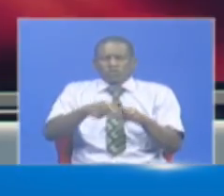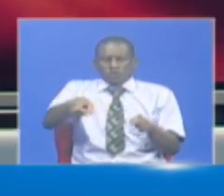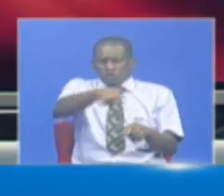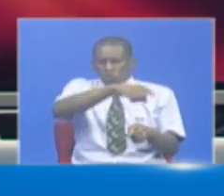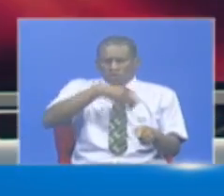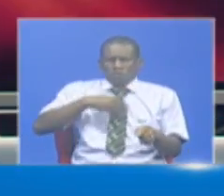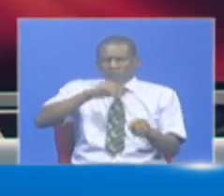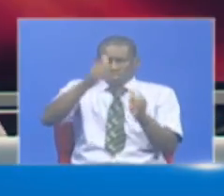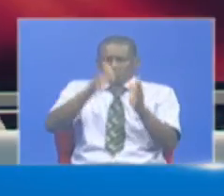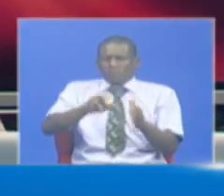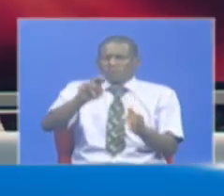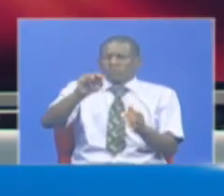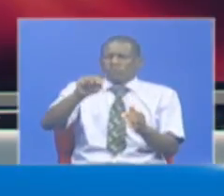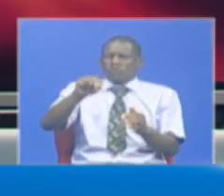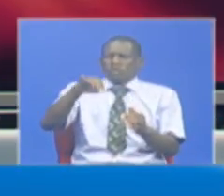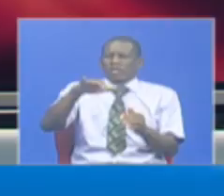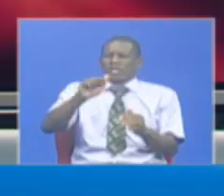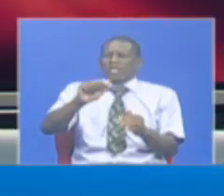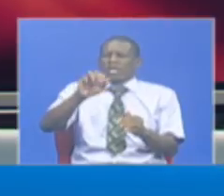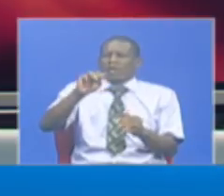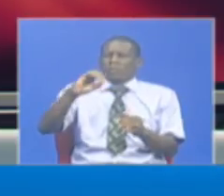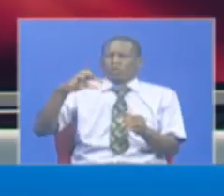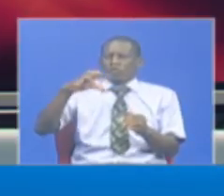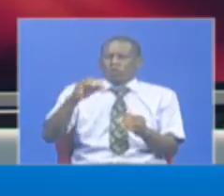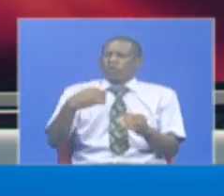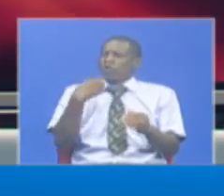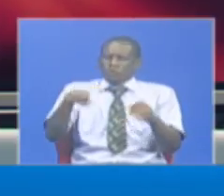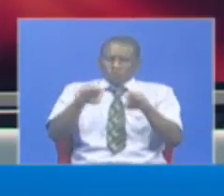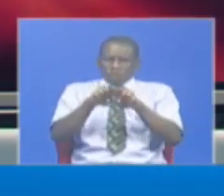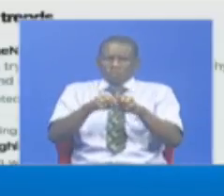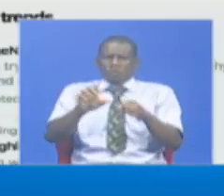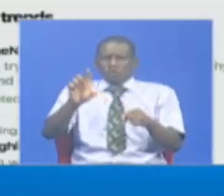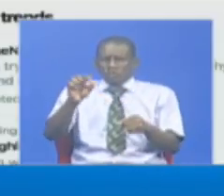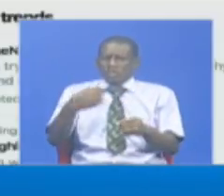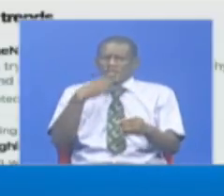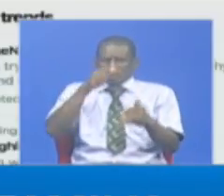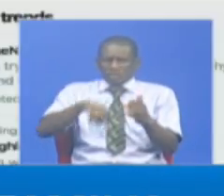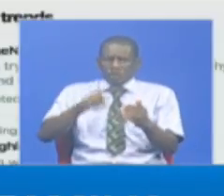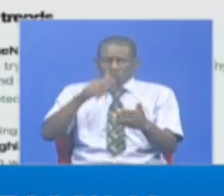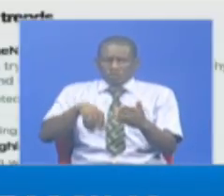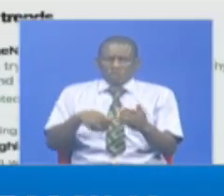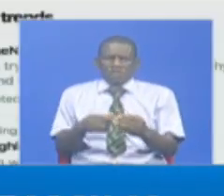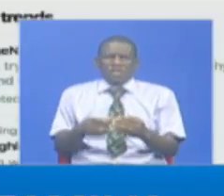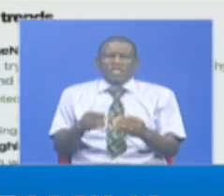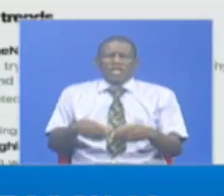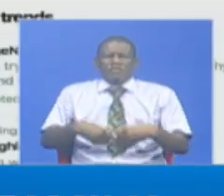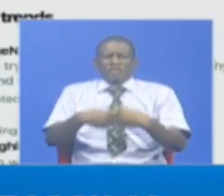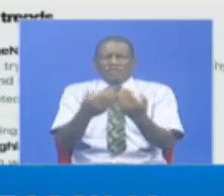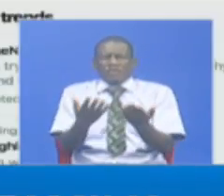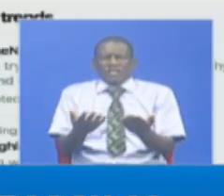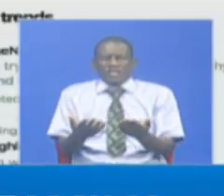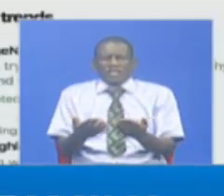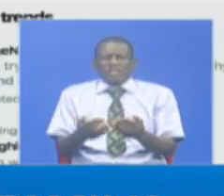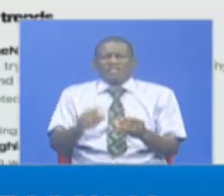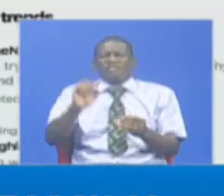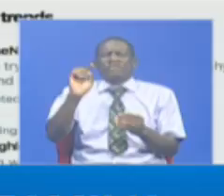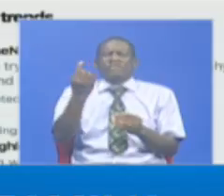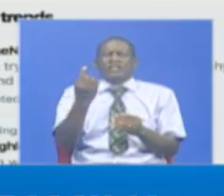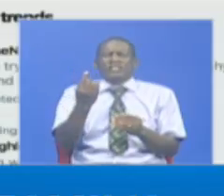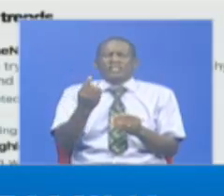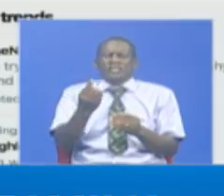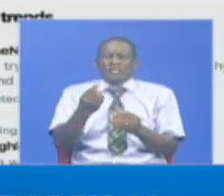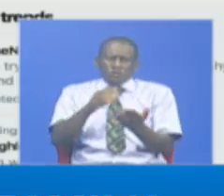Nyamogo Gogni, also still on Twitter. And he's saying, secondly, I think maybe he had given also a fast